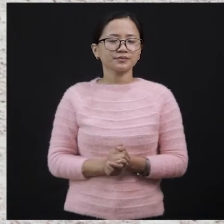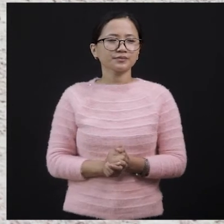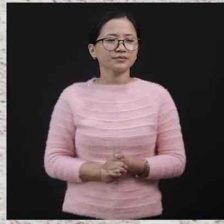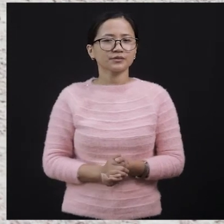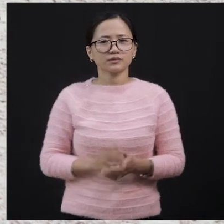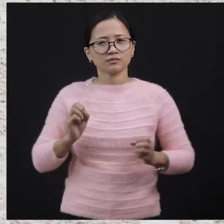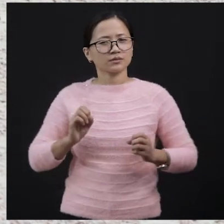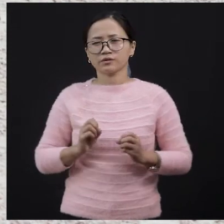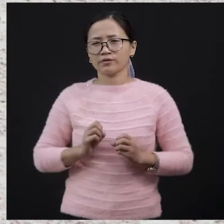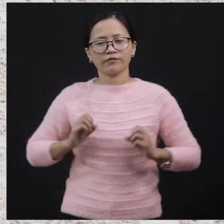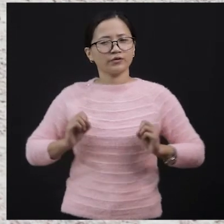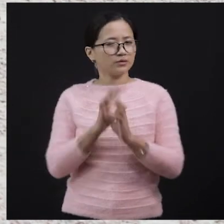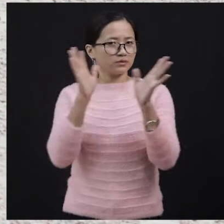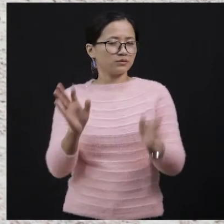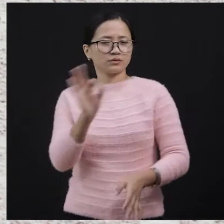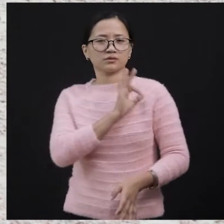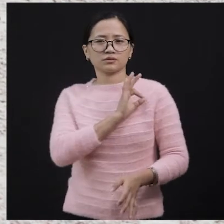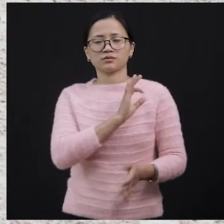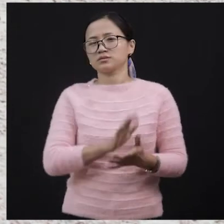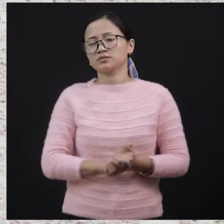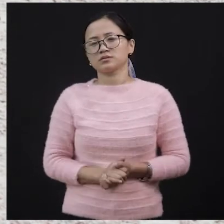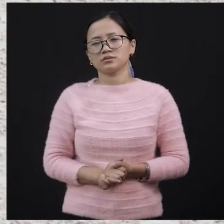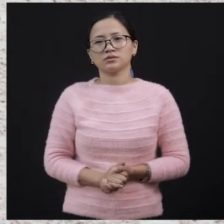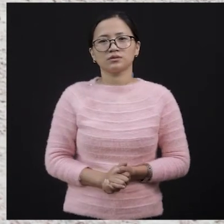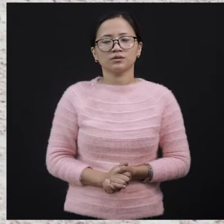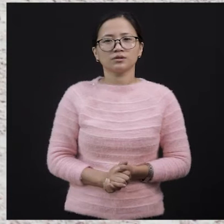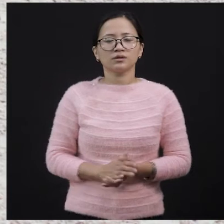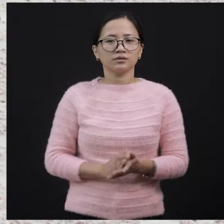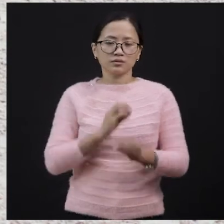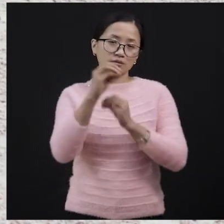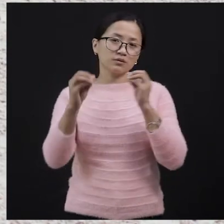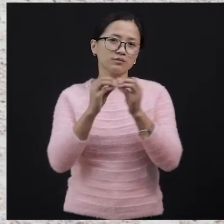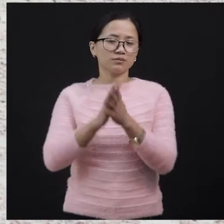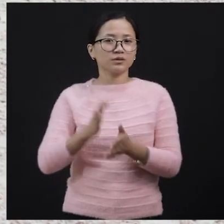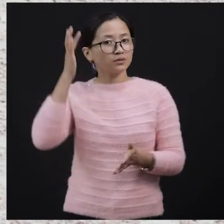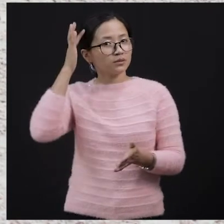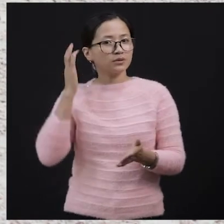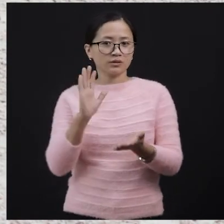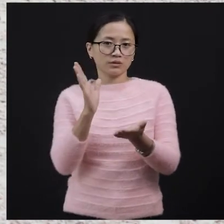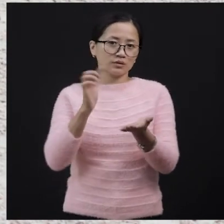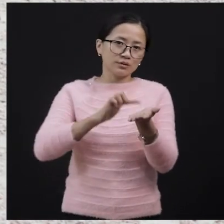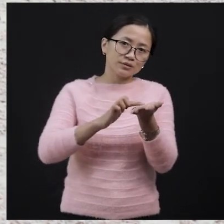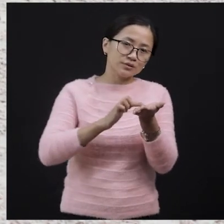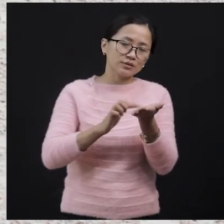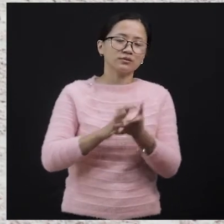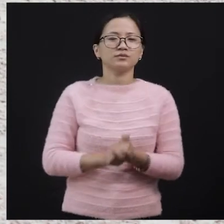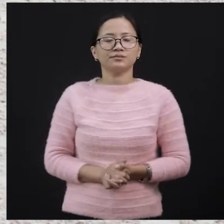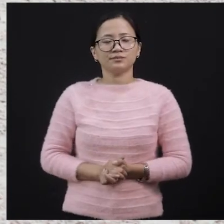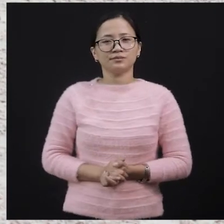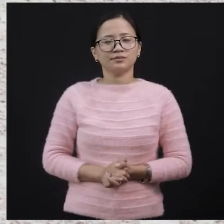very exciting. It's very interesting. It's about shadow. Okay?